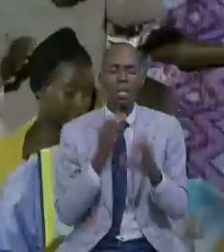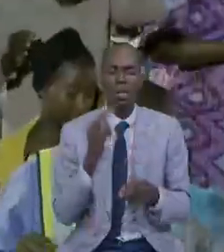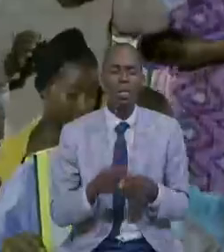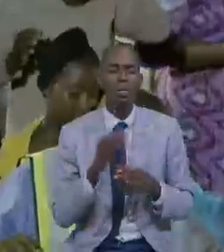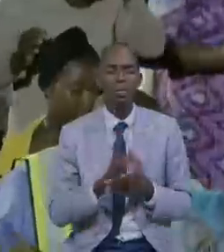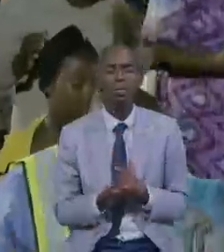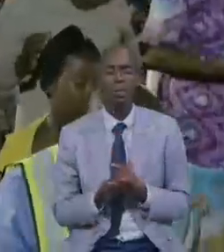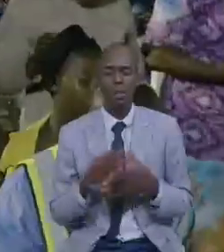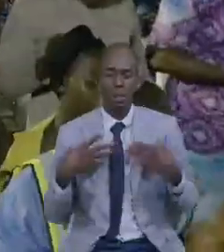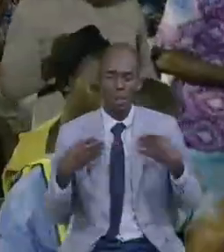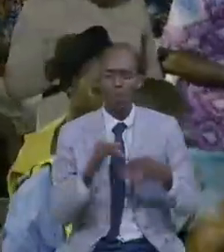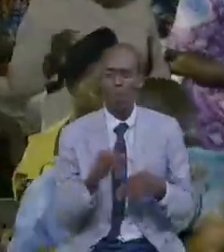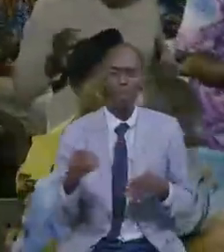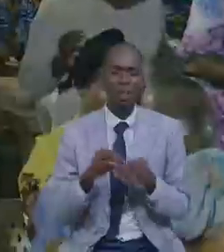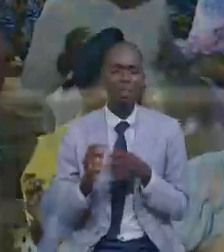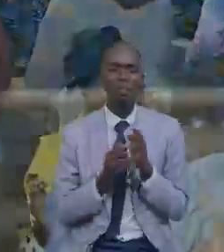Healing,